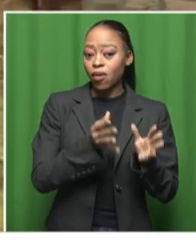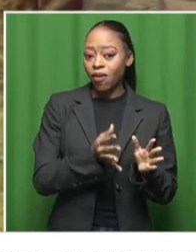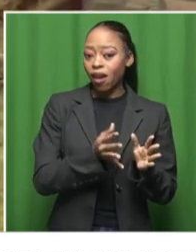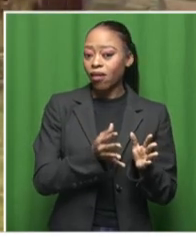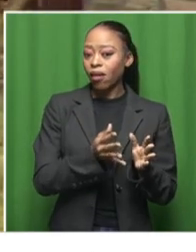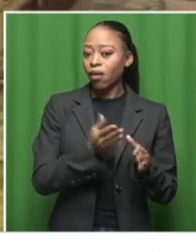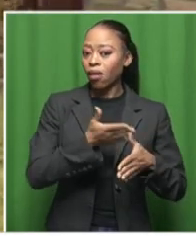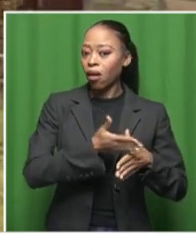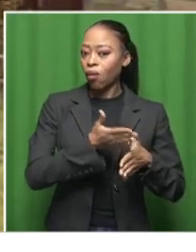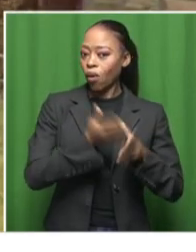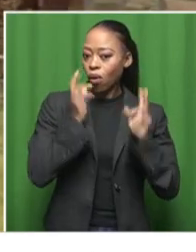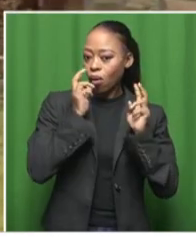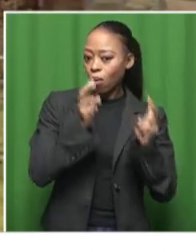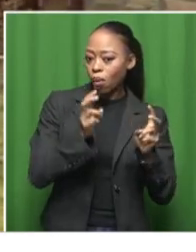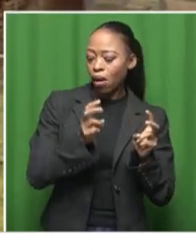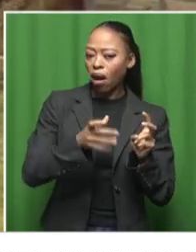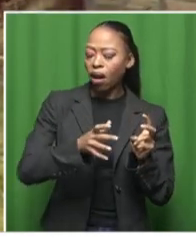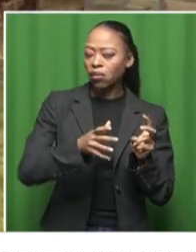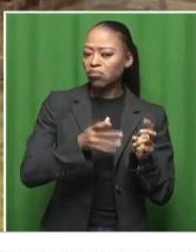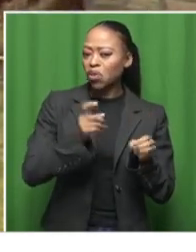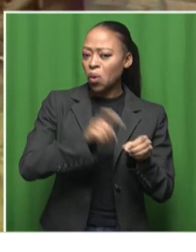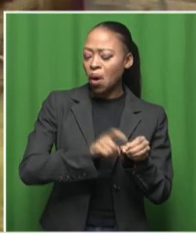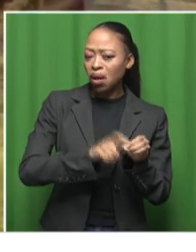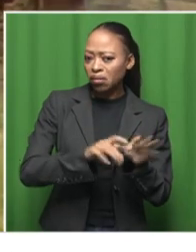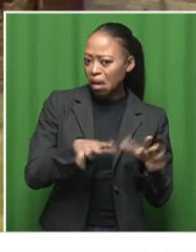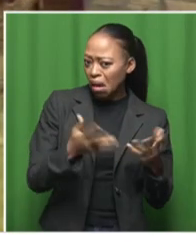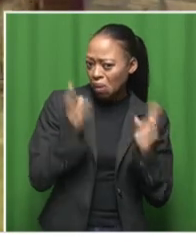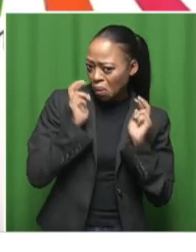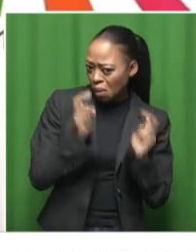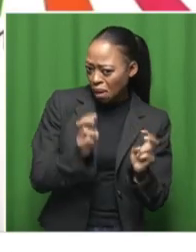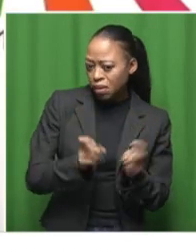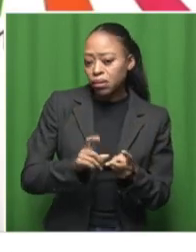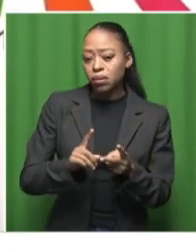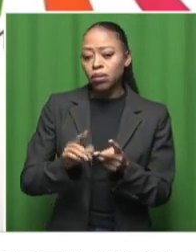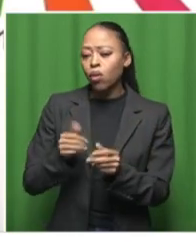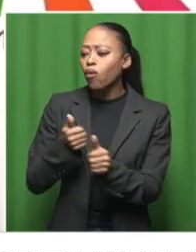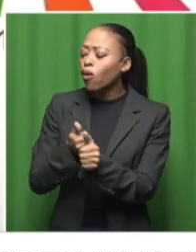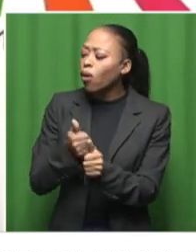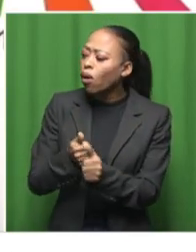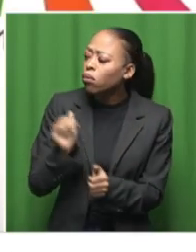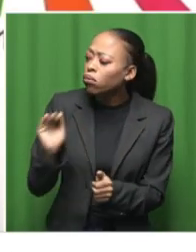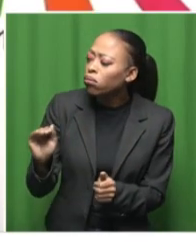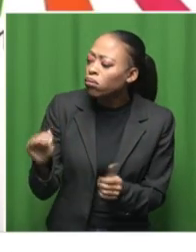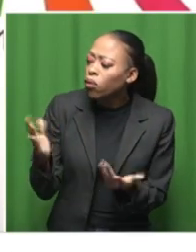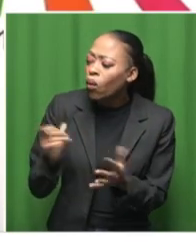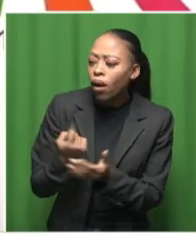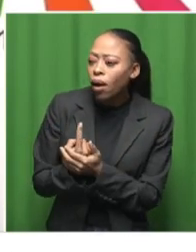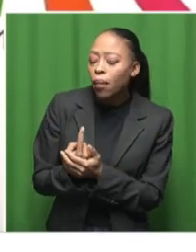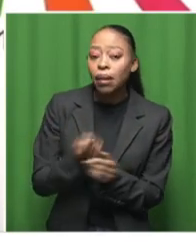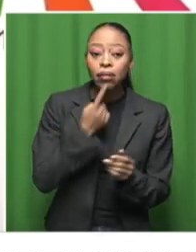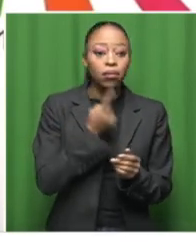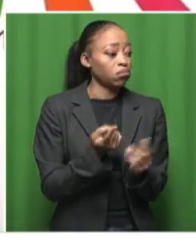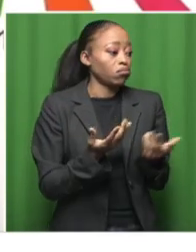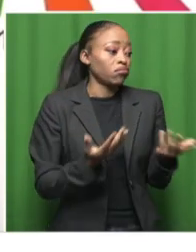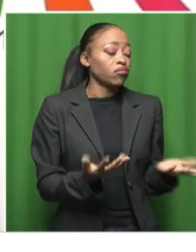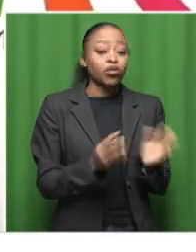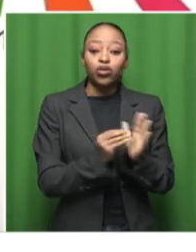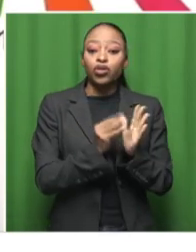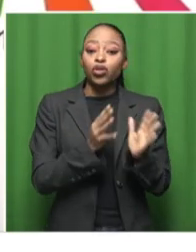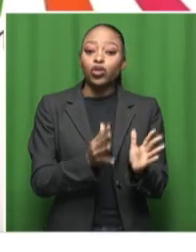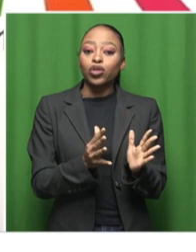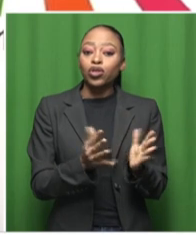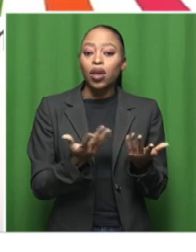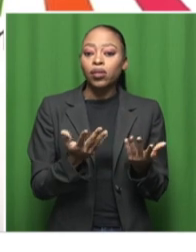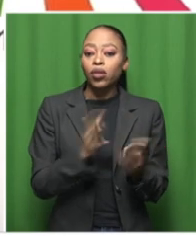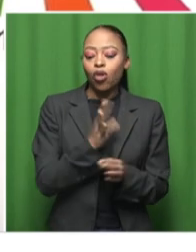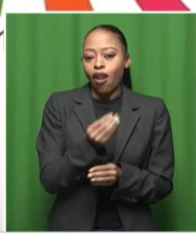operating buses that are not roadworthy. And when we followed up, we were informed that learners were not provided